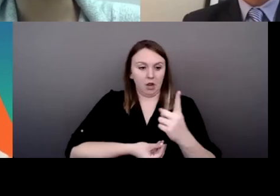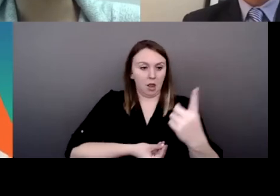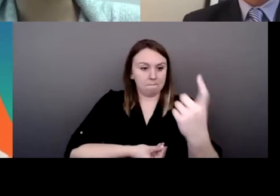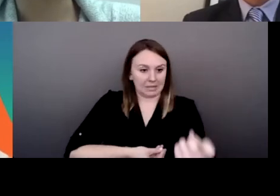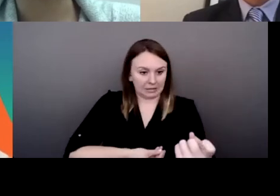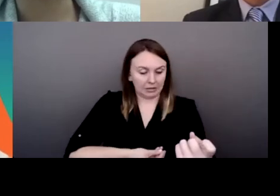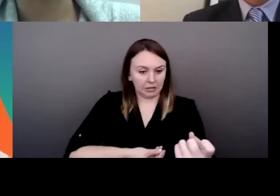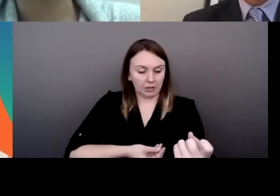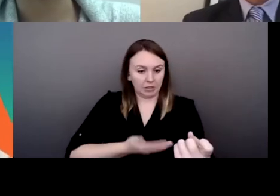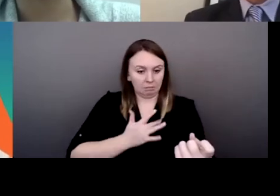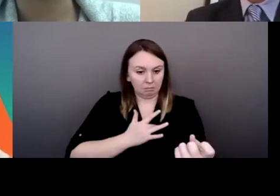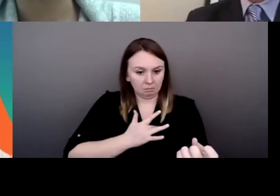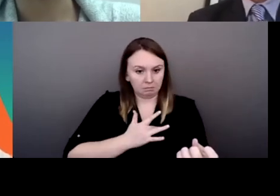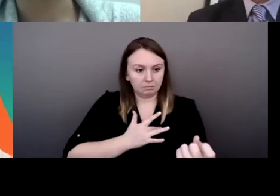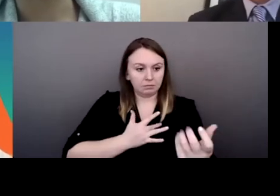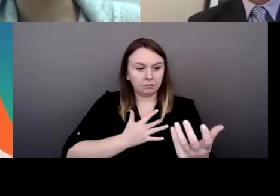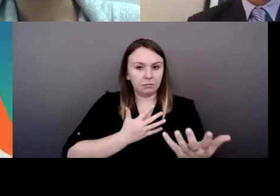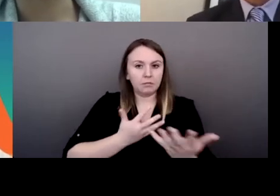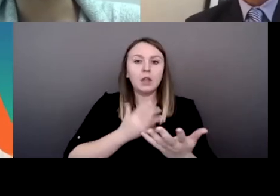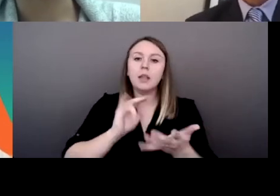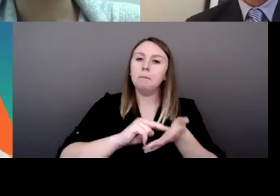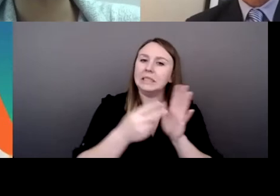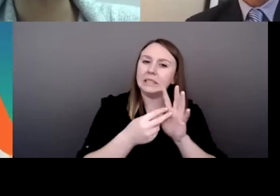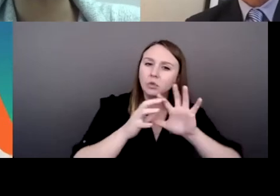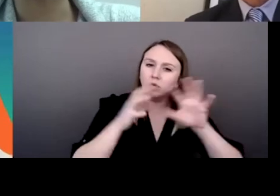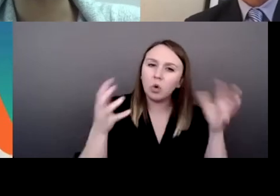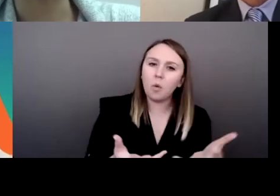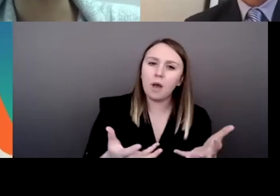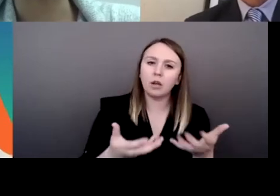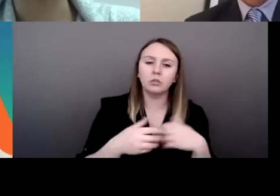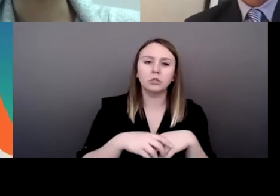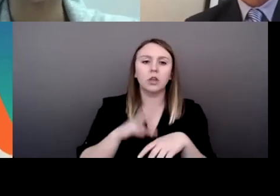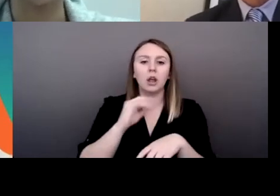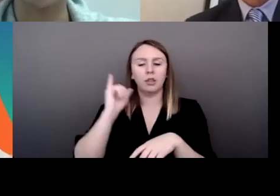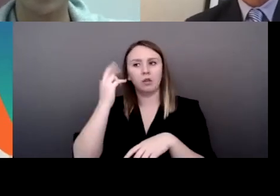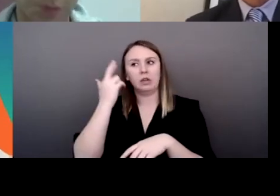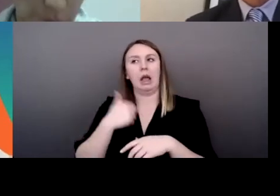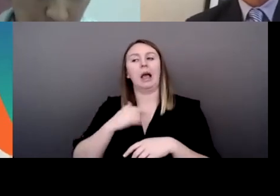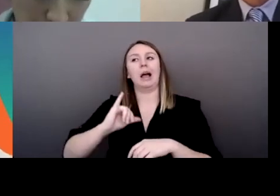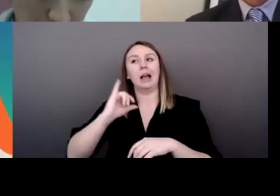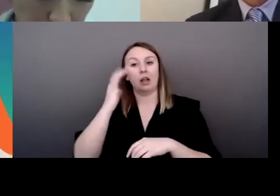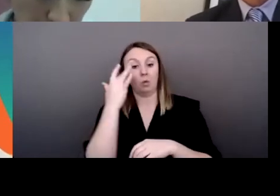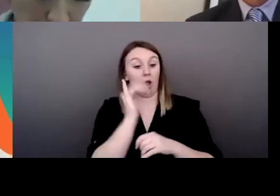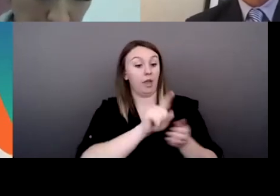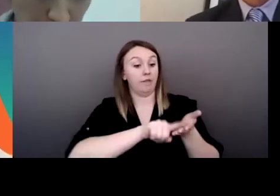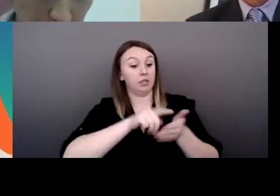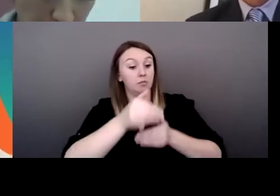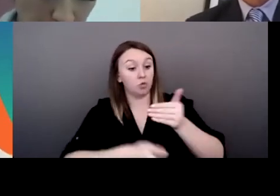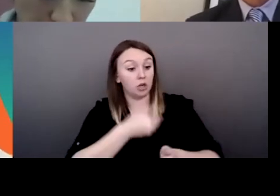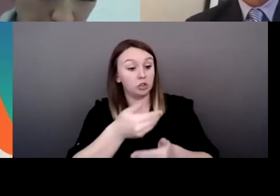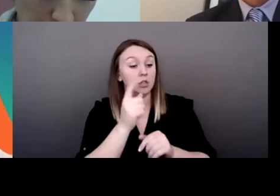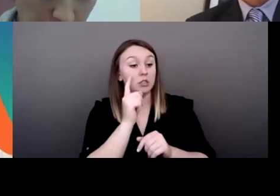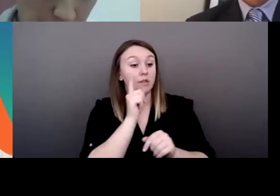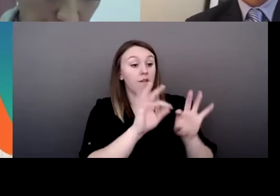see why the investigation process is so frustrating for families, when the way that we define the terms